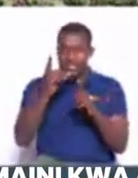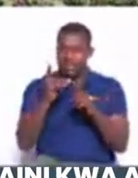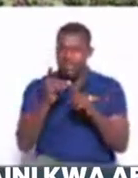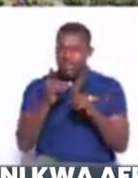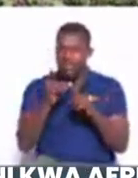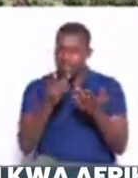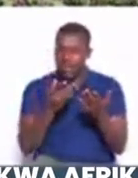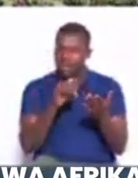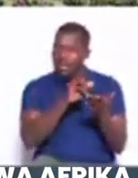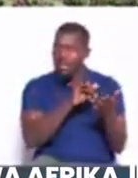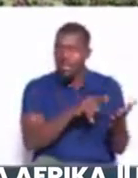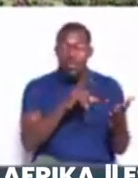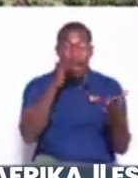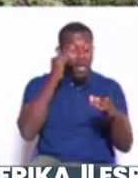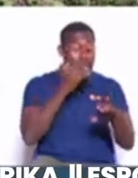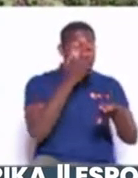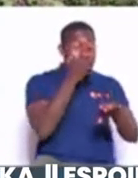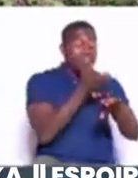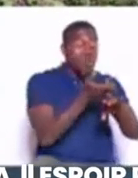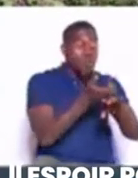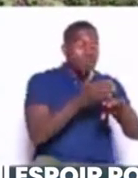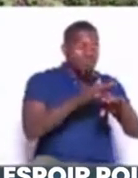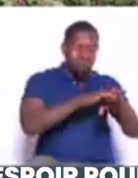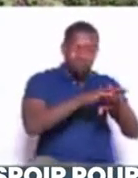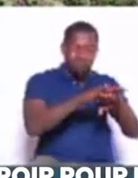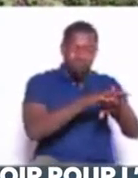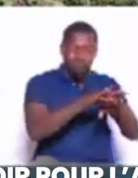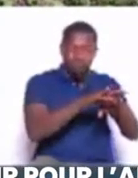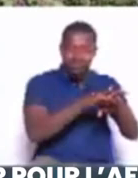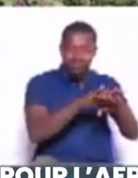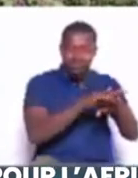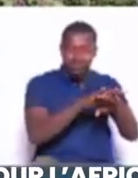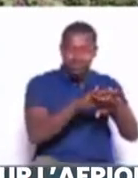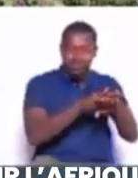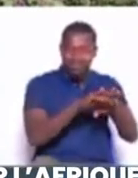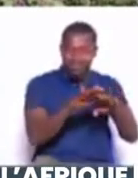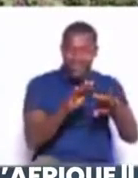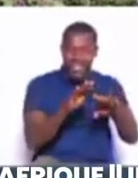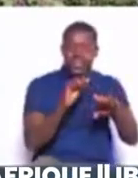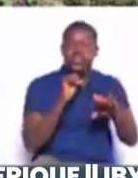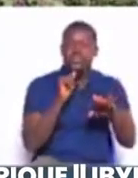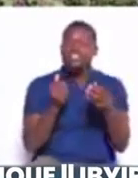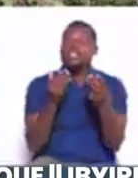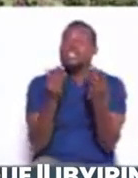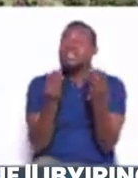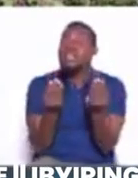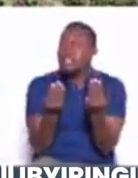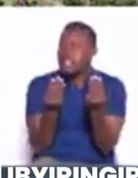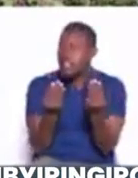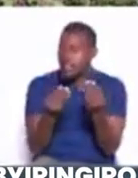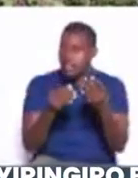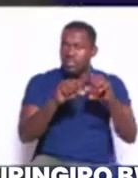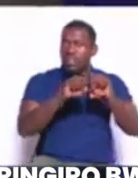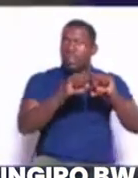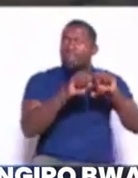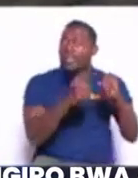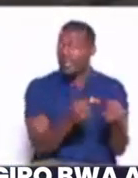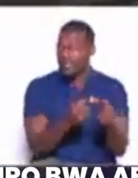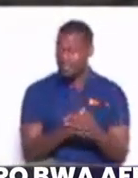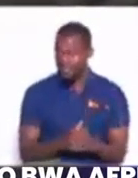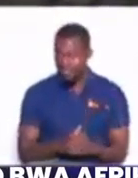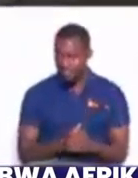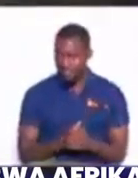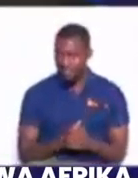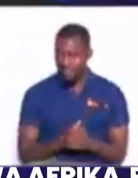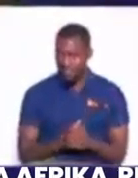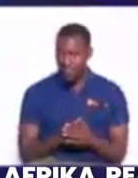Because stone is a memorial that will not be disintegrated over time. To